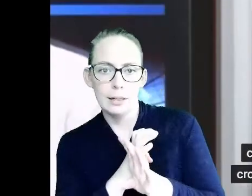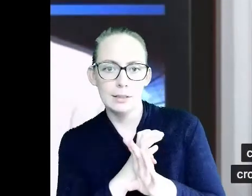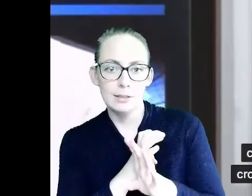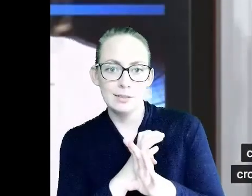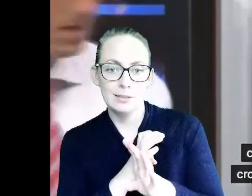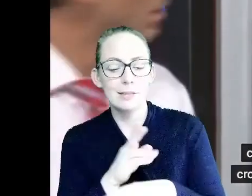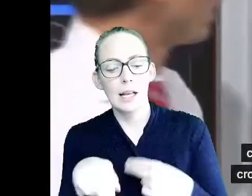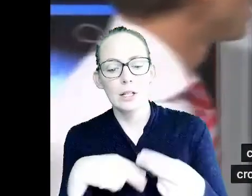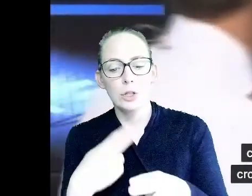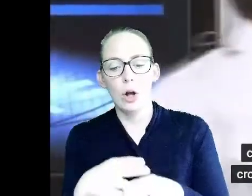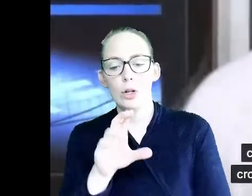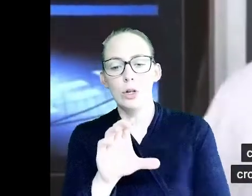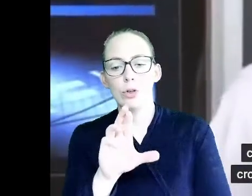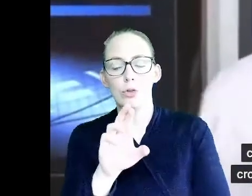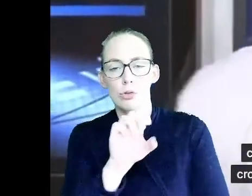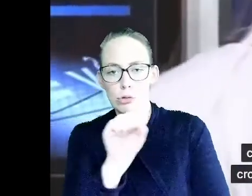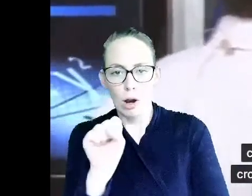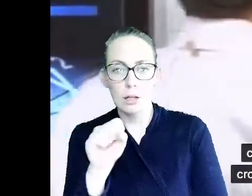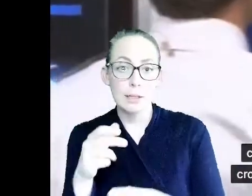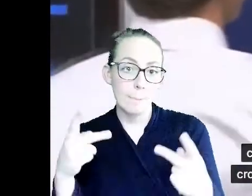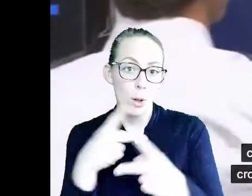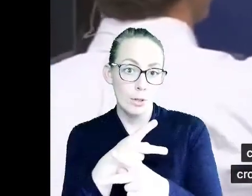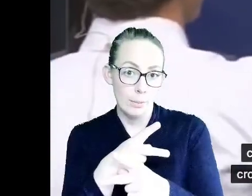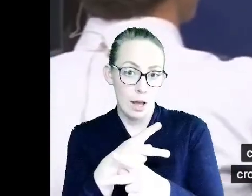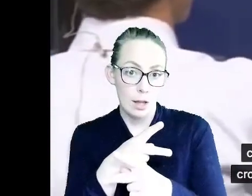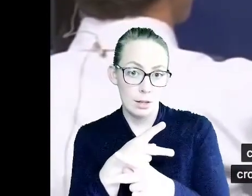cross-multiply. Let's take a look.